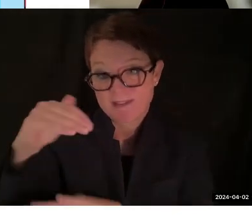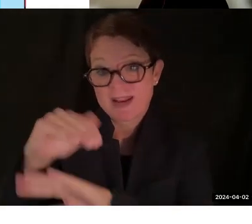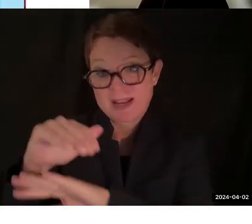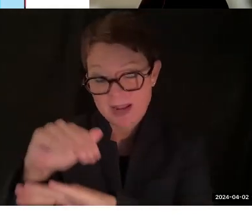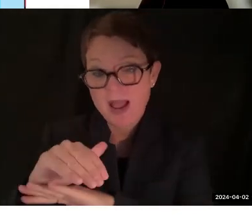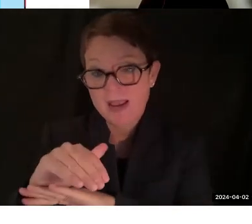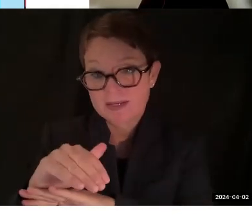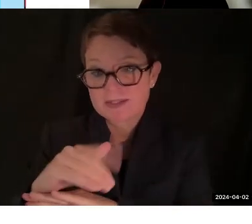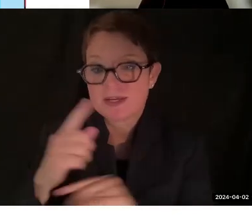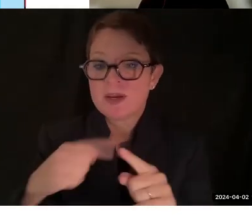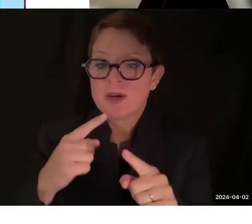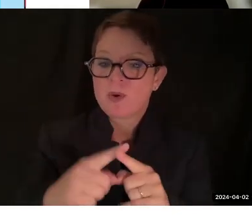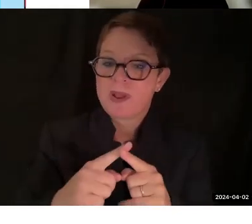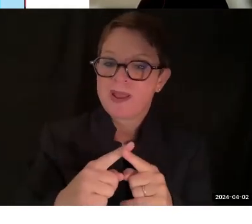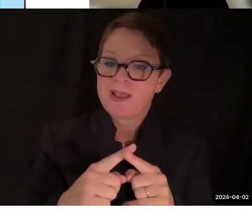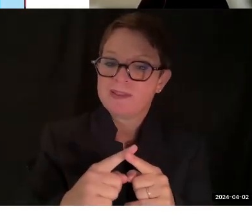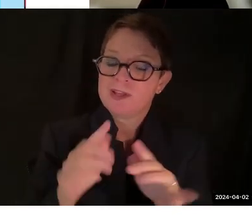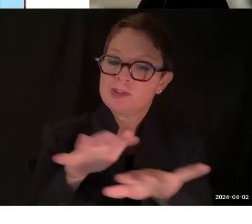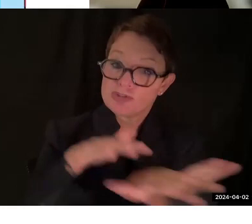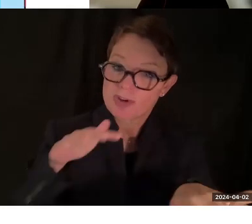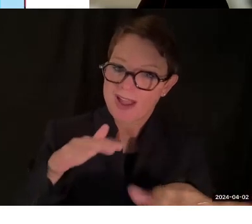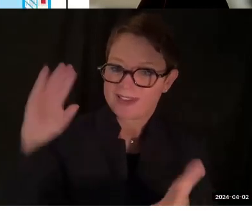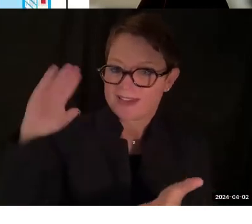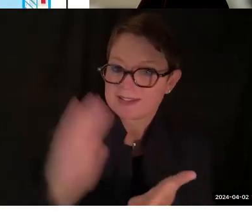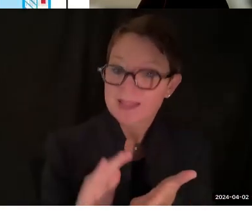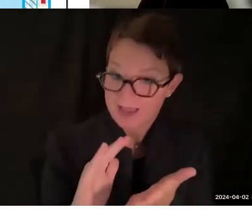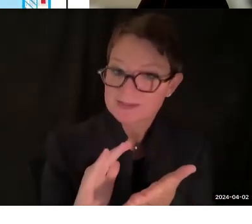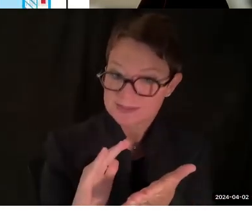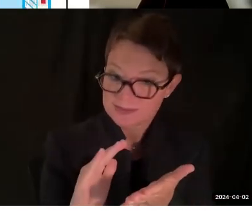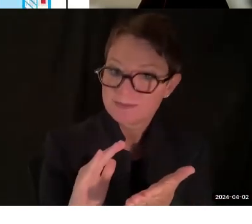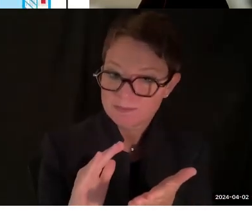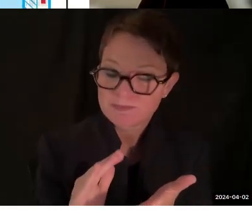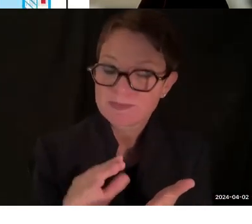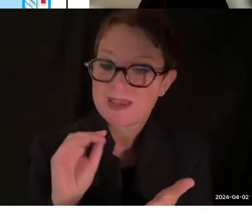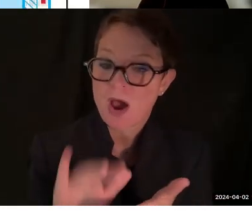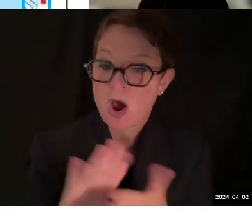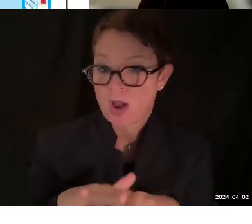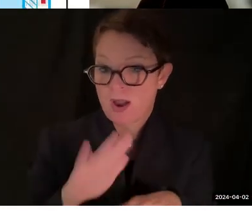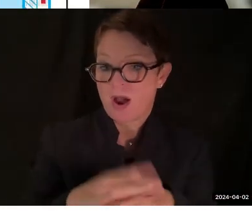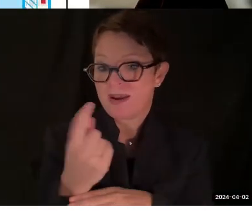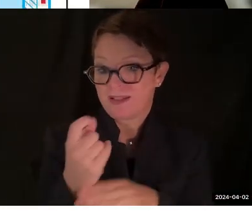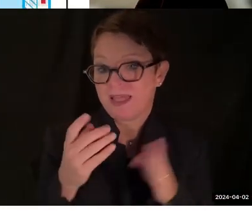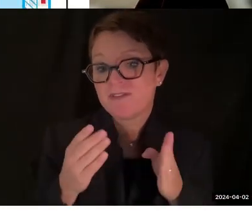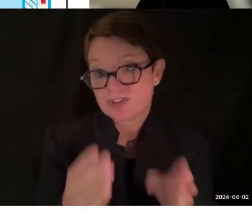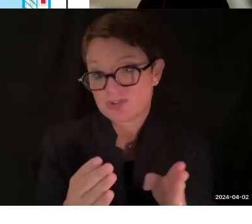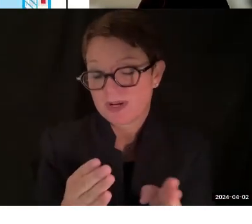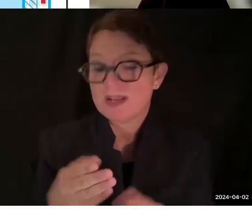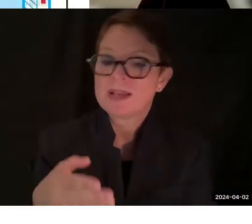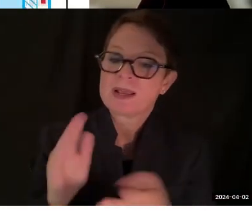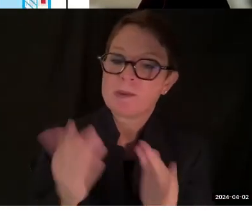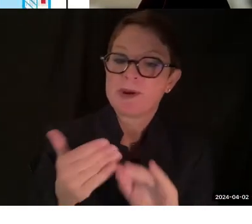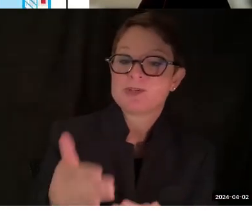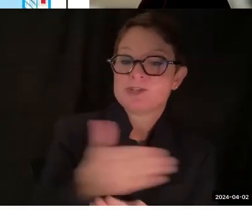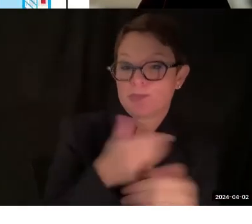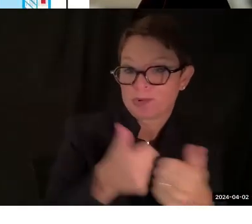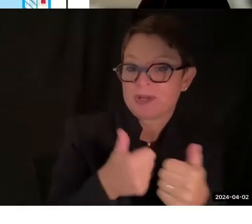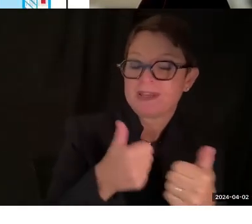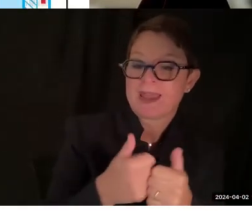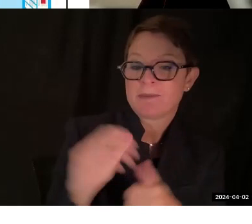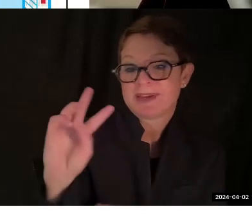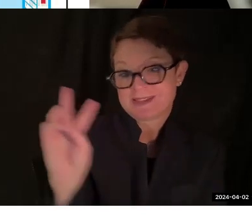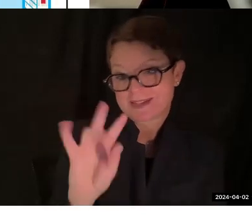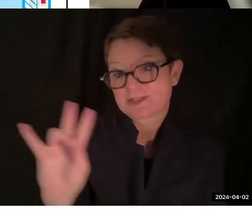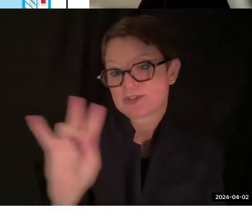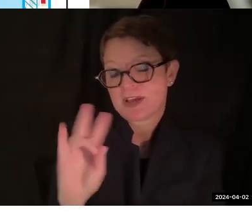p.m. when the background traffic in the area is severely lower than the pregame at the 6 or 7